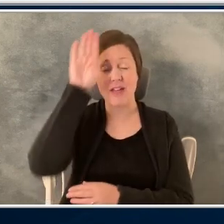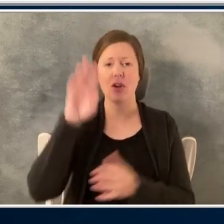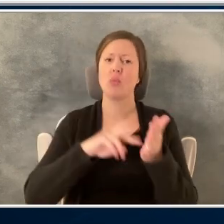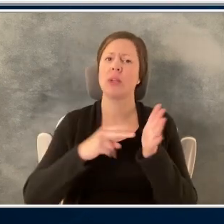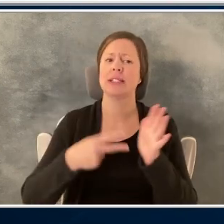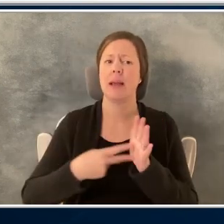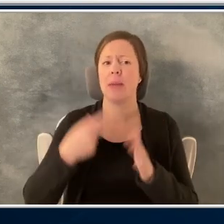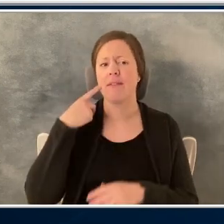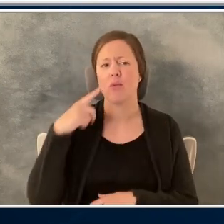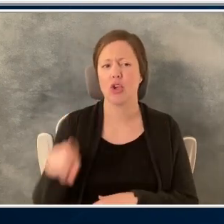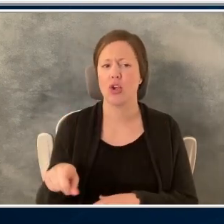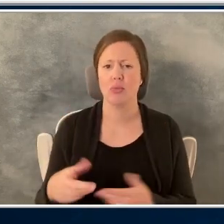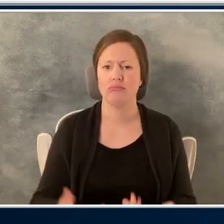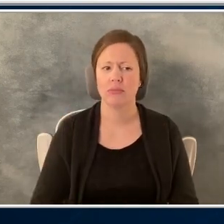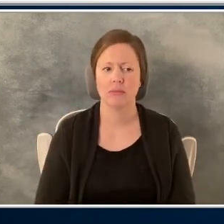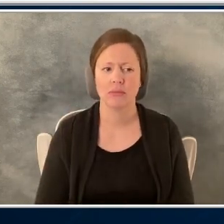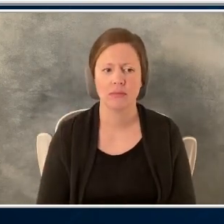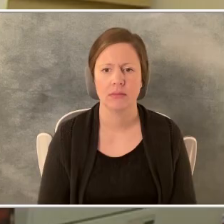that mean for you?